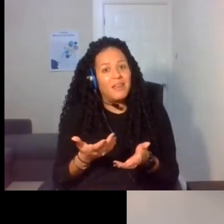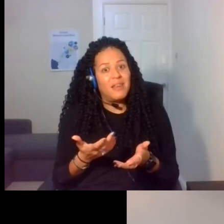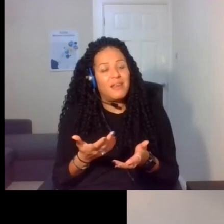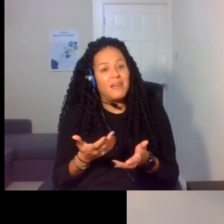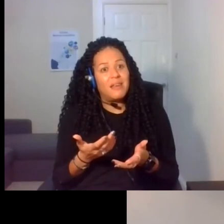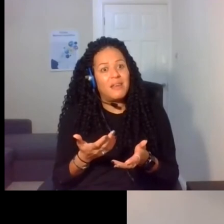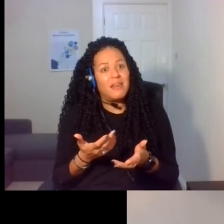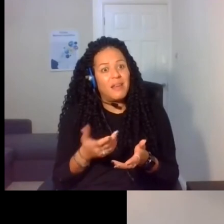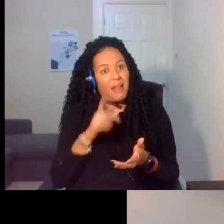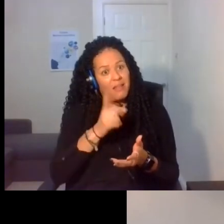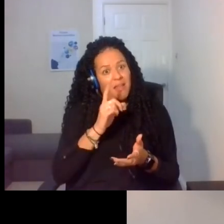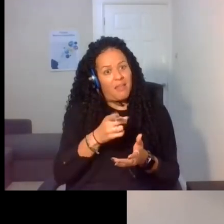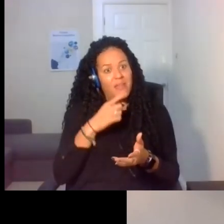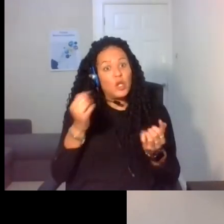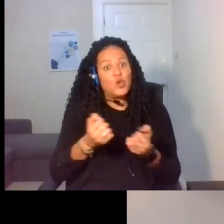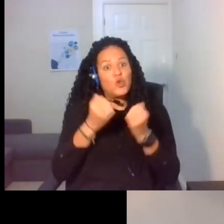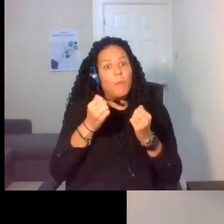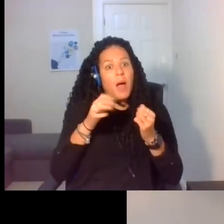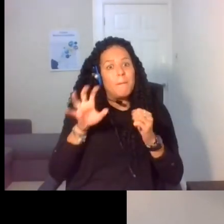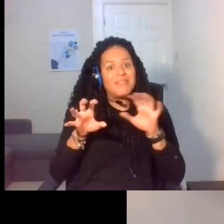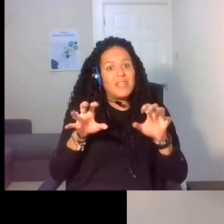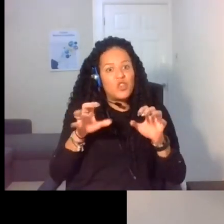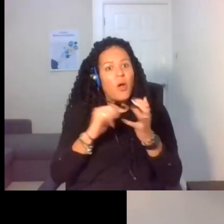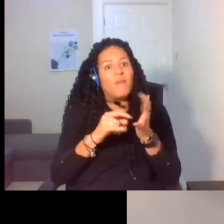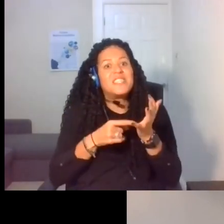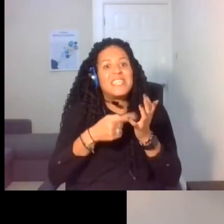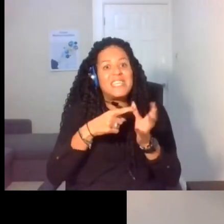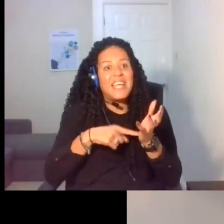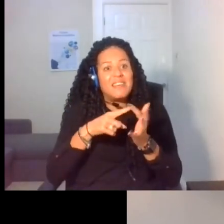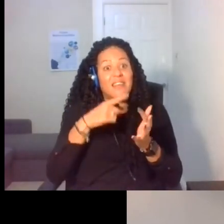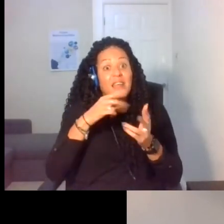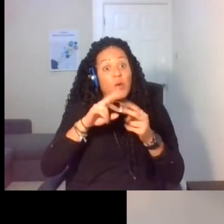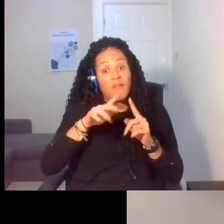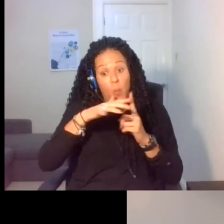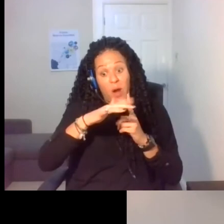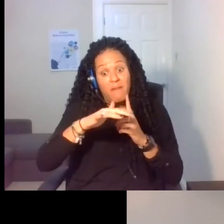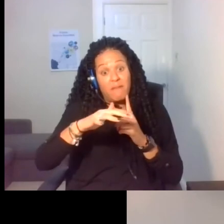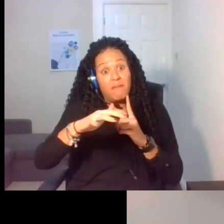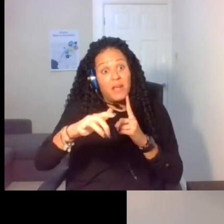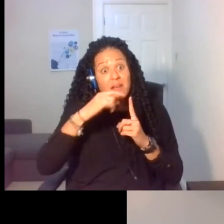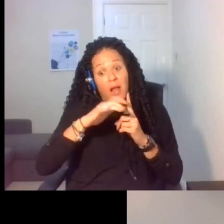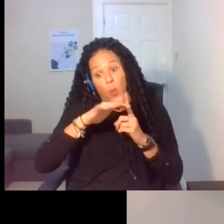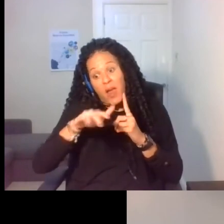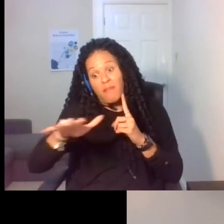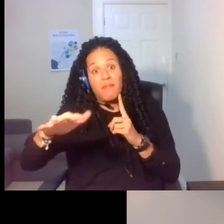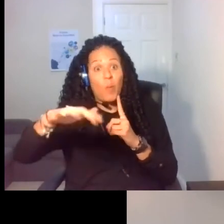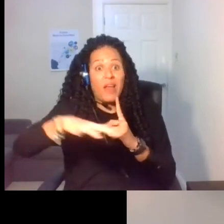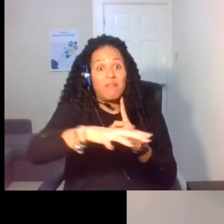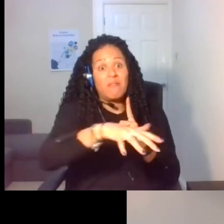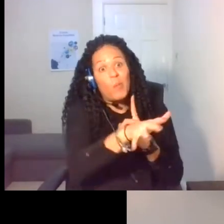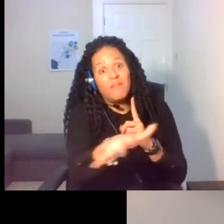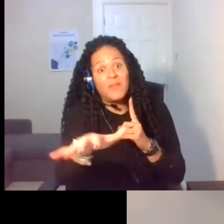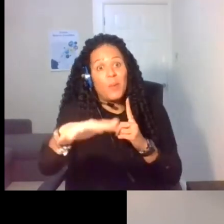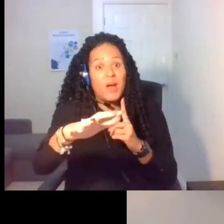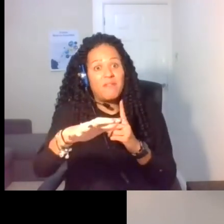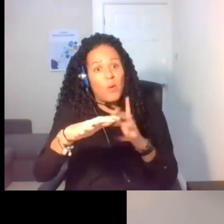this superposition of state is that you have a wave that can actually take several paths at the same time. And I